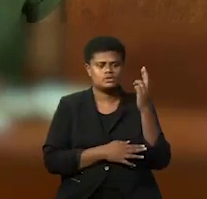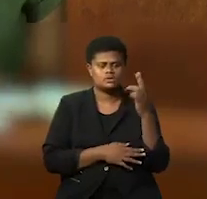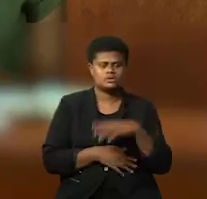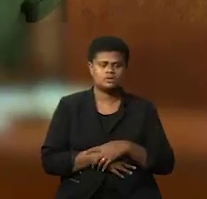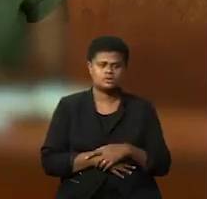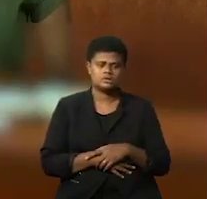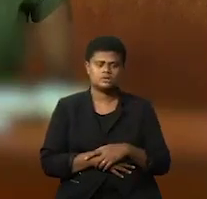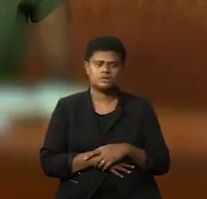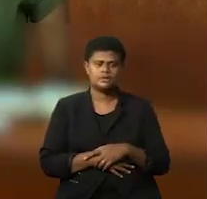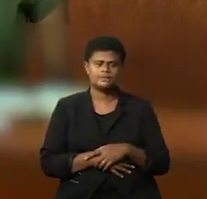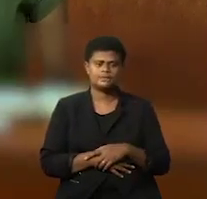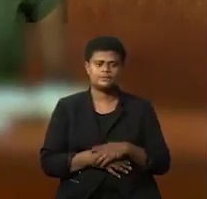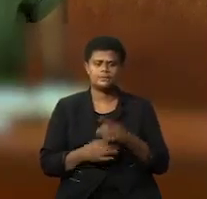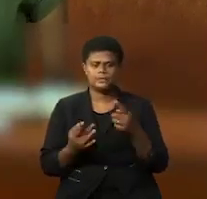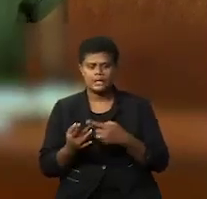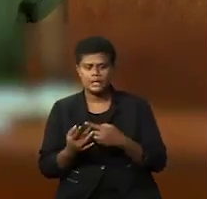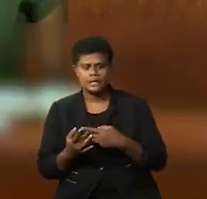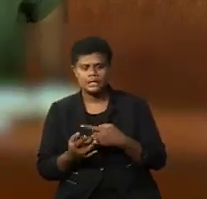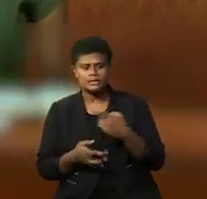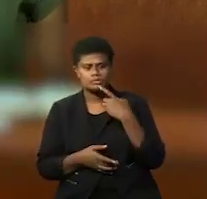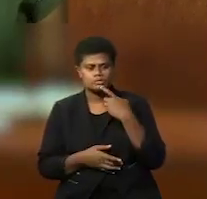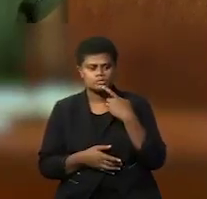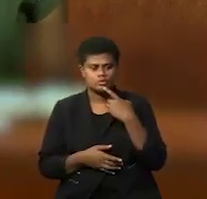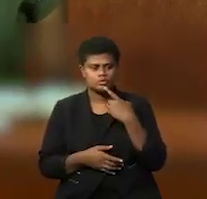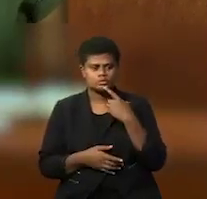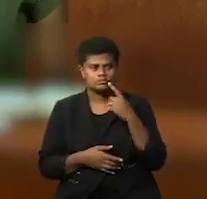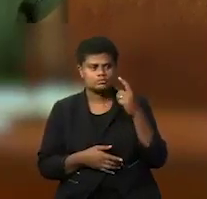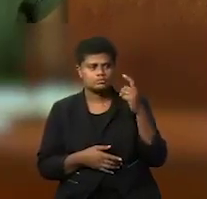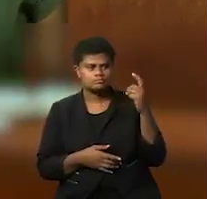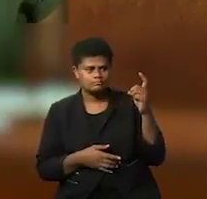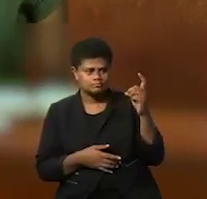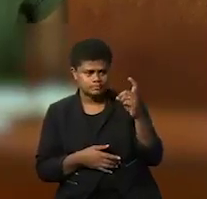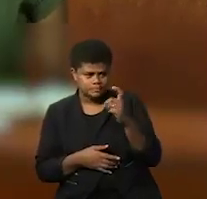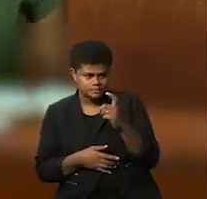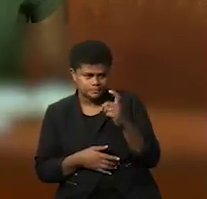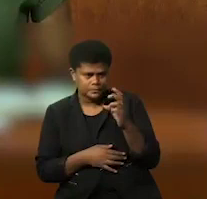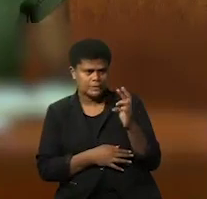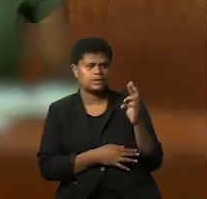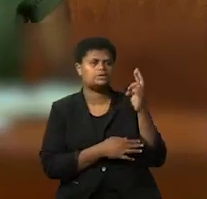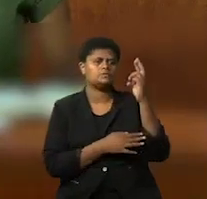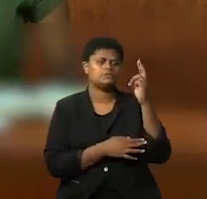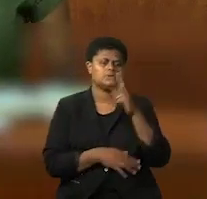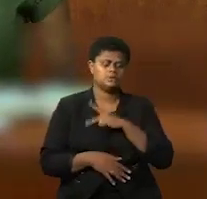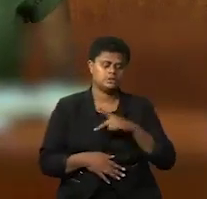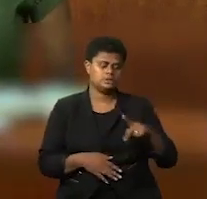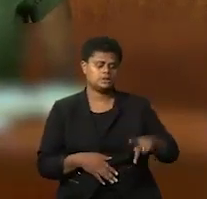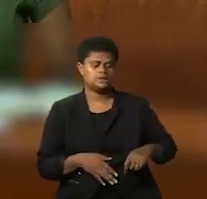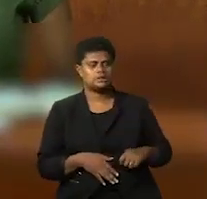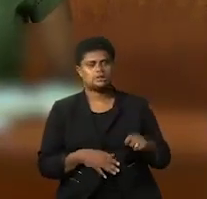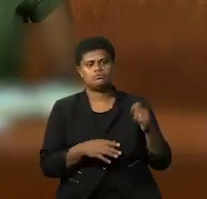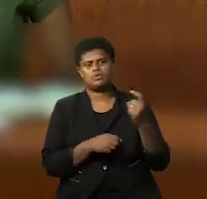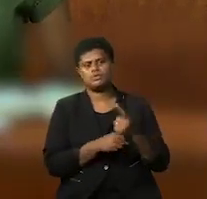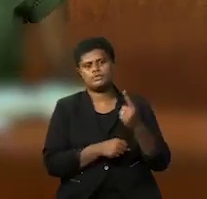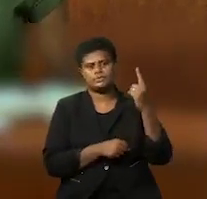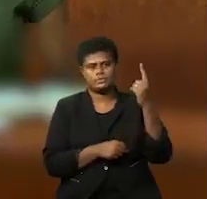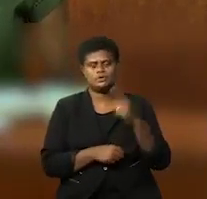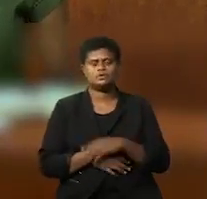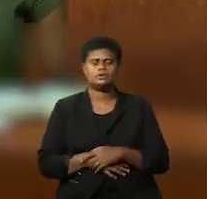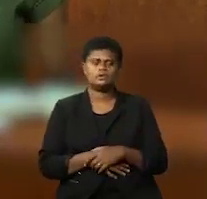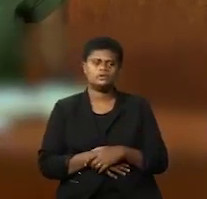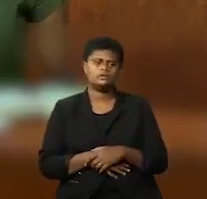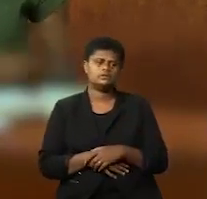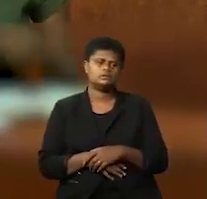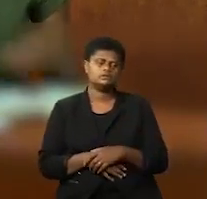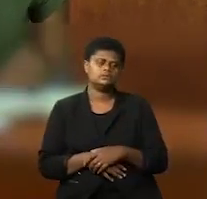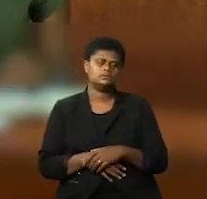was another stone that came, it represents the kingdom of God. Okay, and let's have a look at another one that is